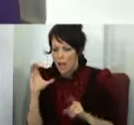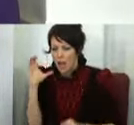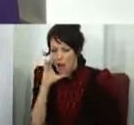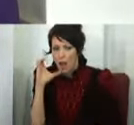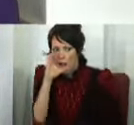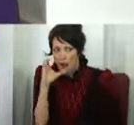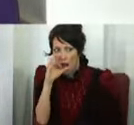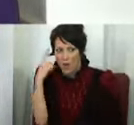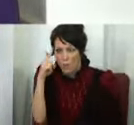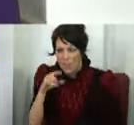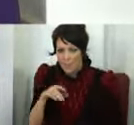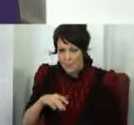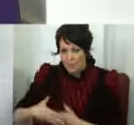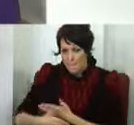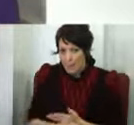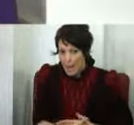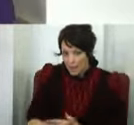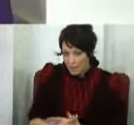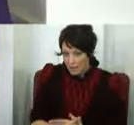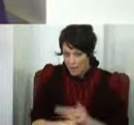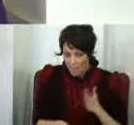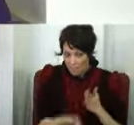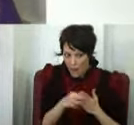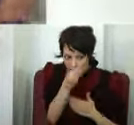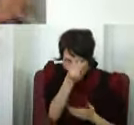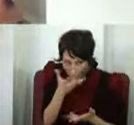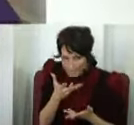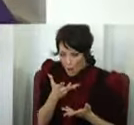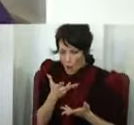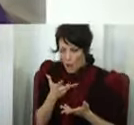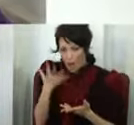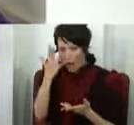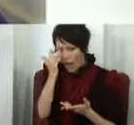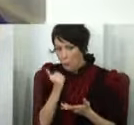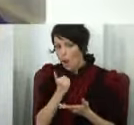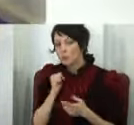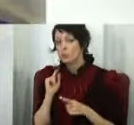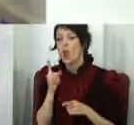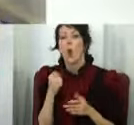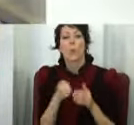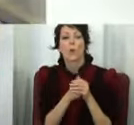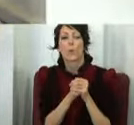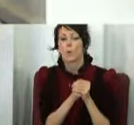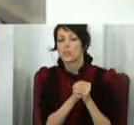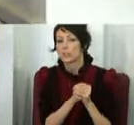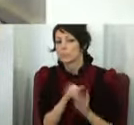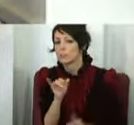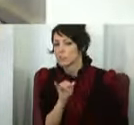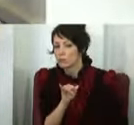child. As soon as you find him, let me know, for I want to go and worship him too."